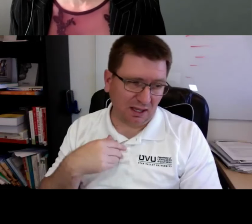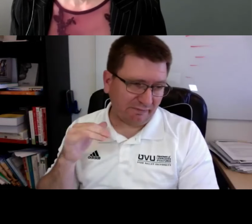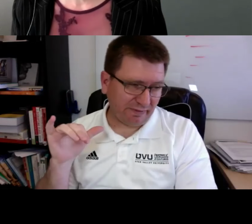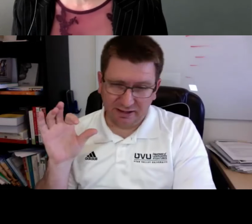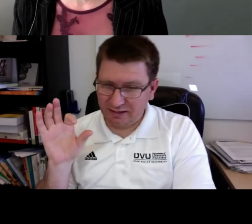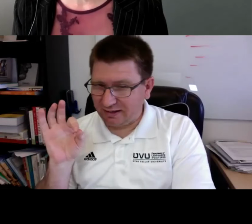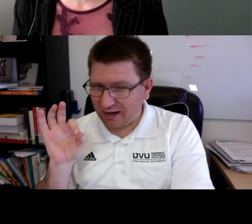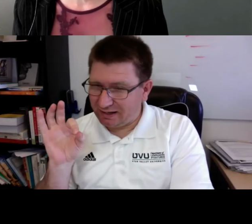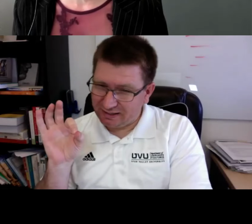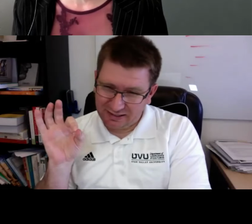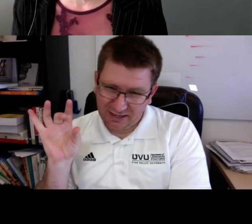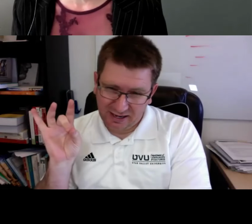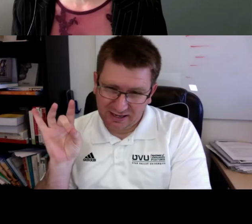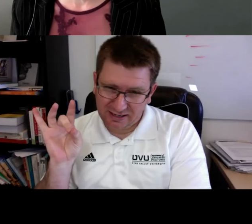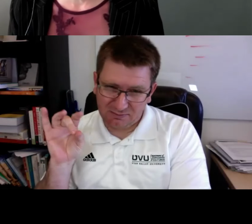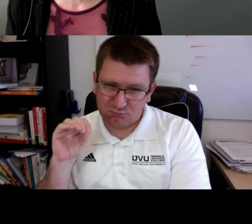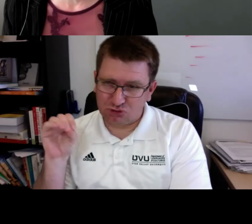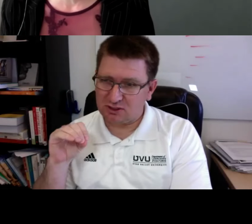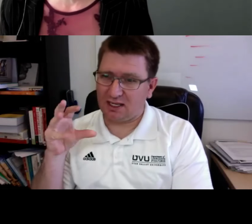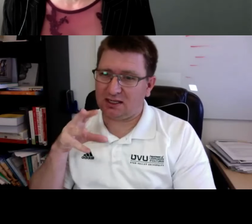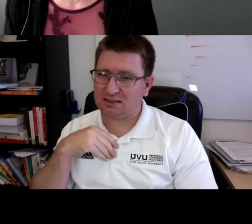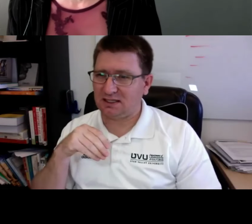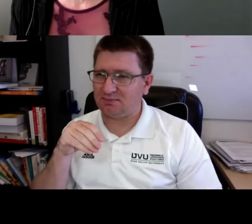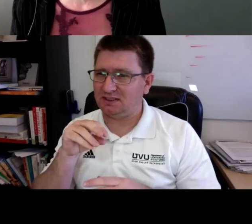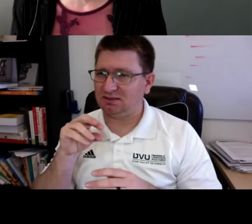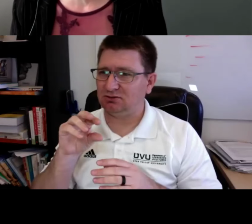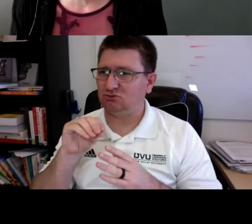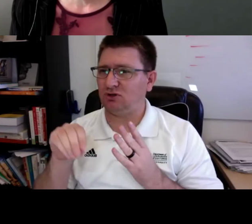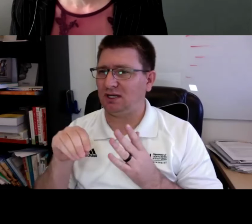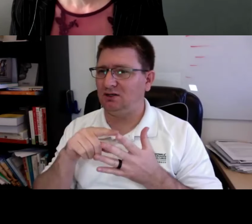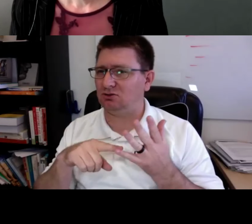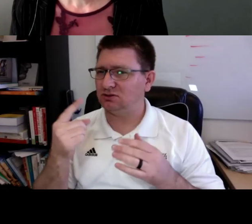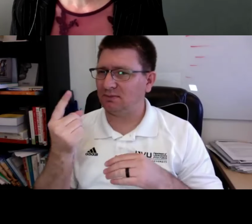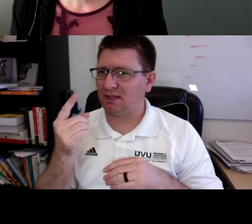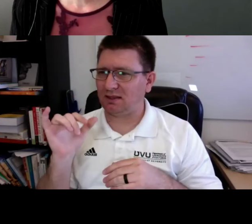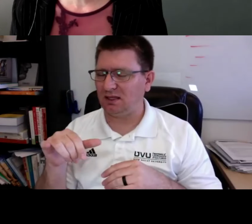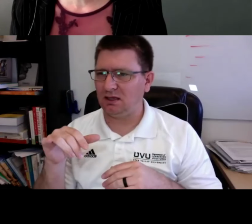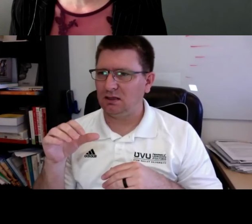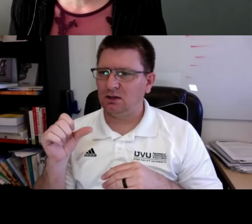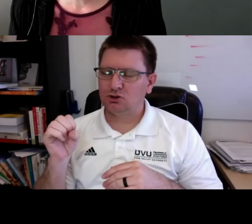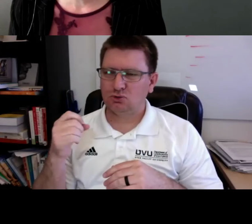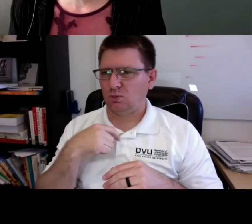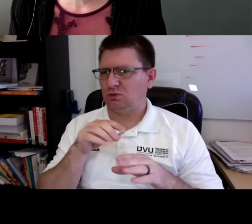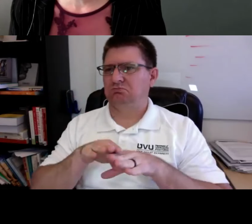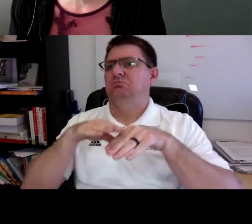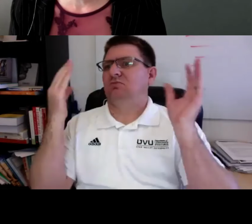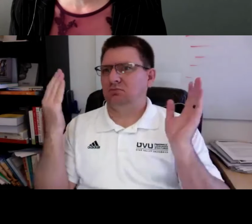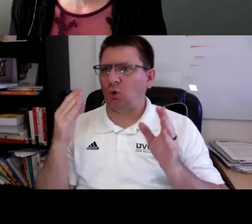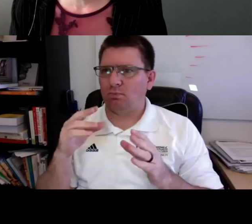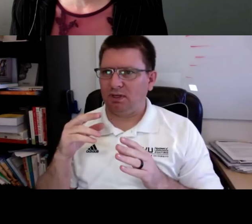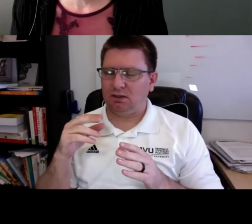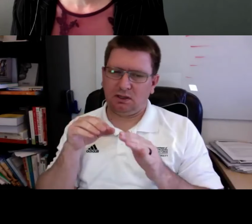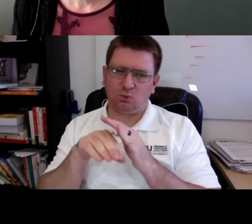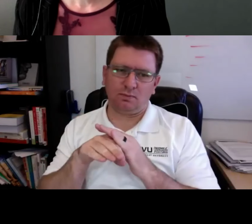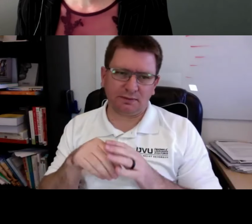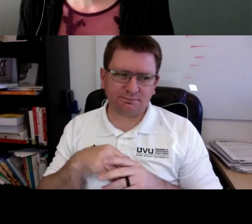expected. It's rare. I think that we've got like 9 or 8% acceptance of students, something like